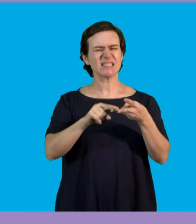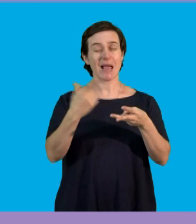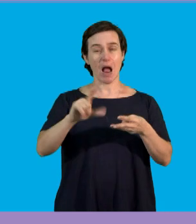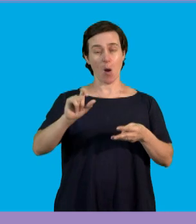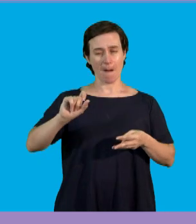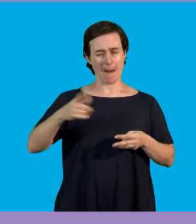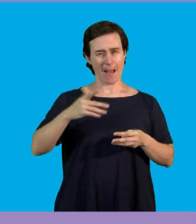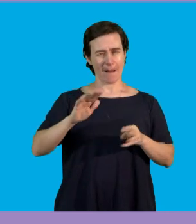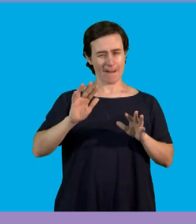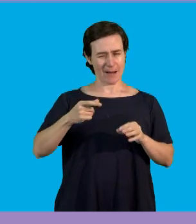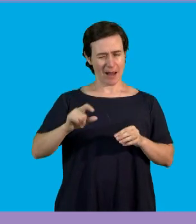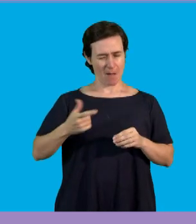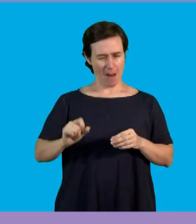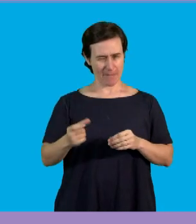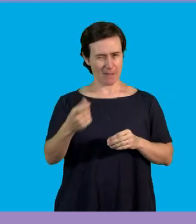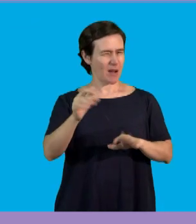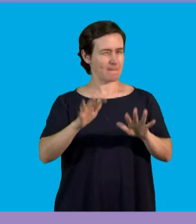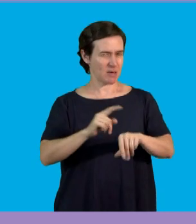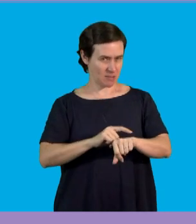certain event occurs.